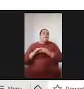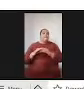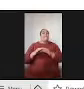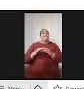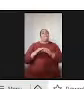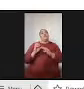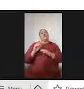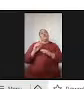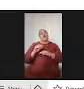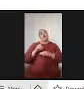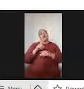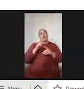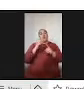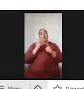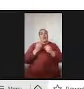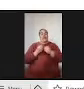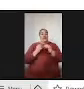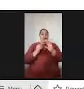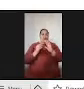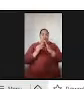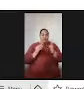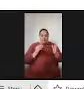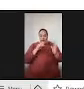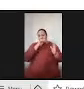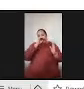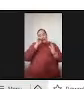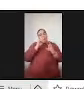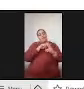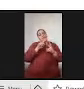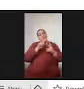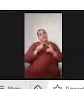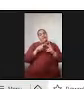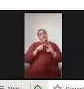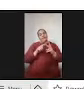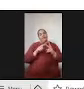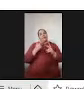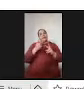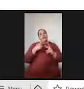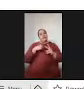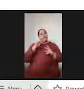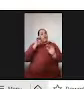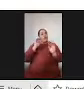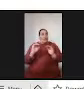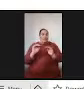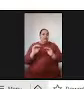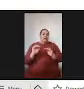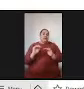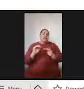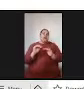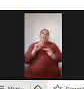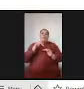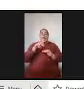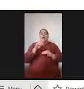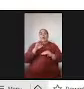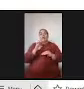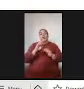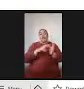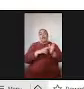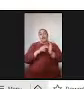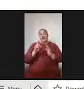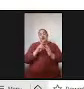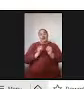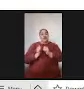So that's the one side of it. I'm also reminded that the POC requested a